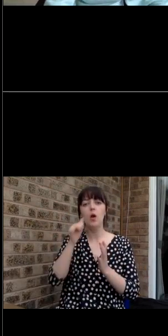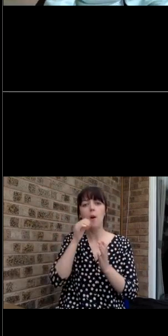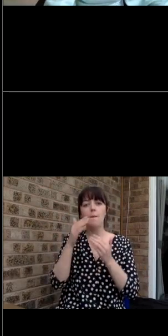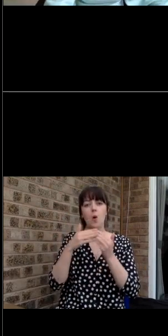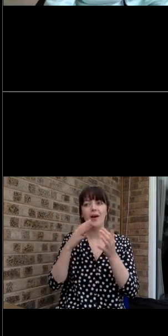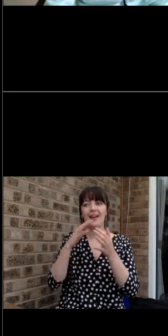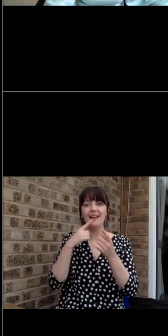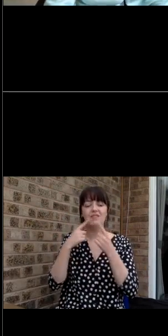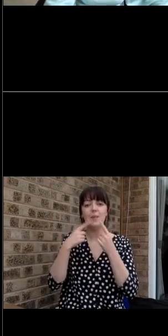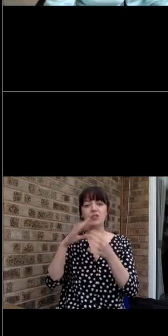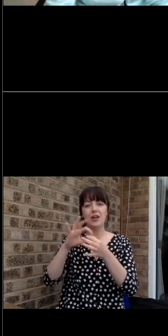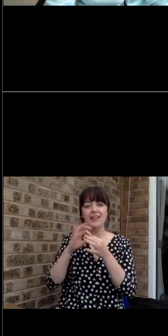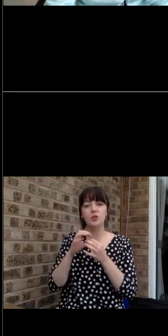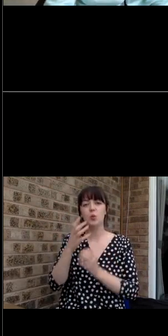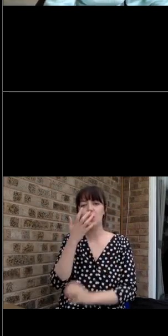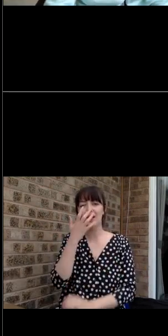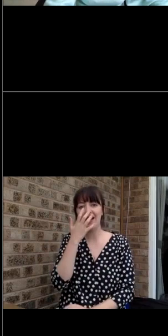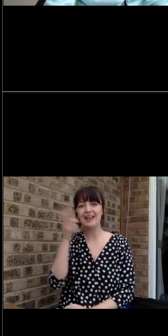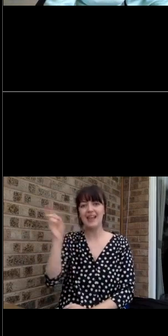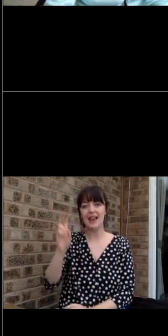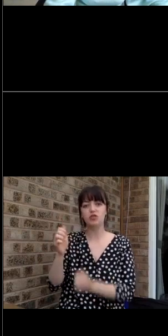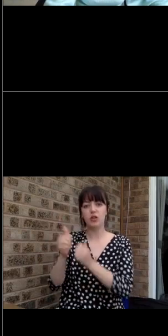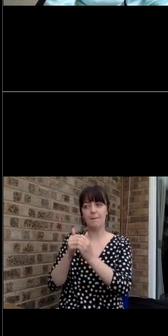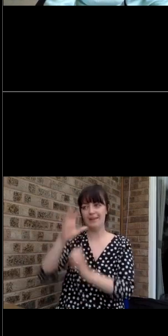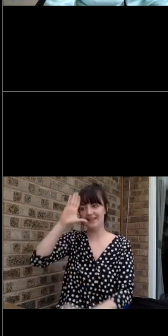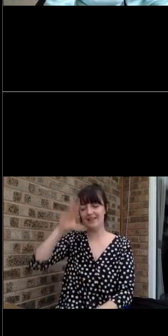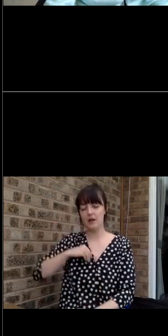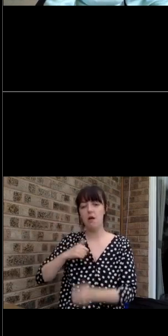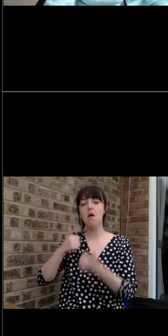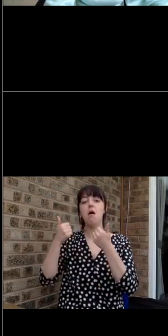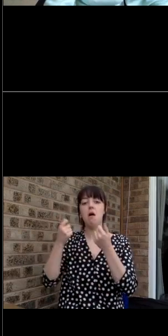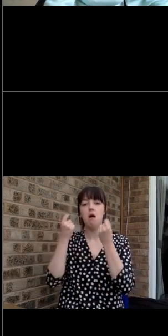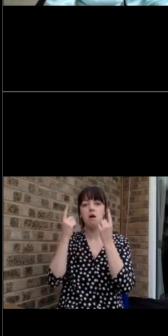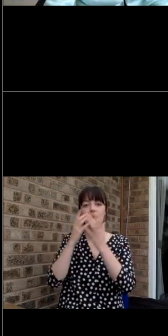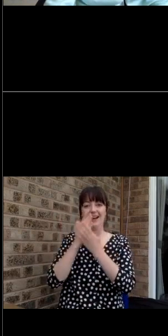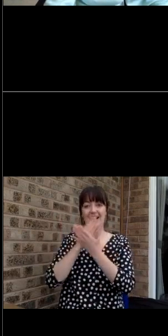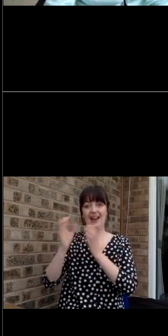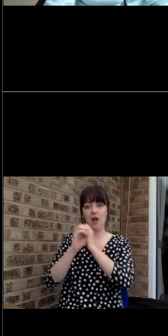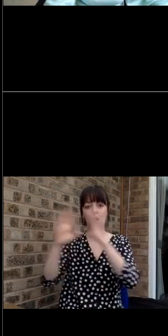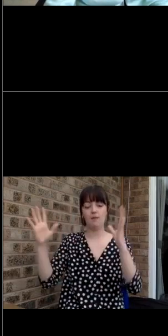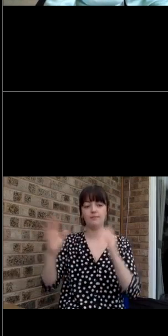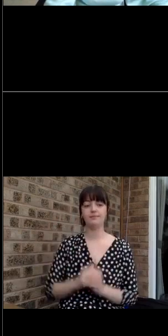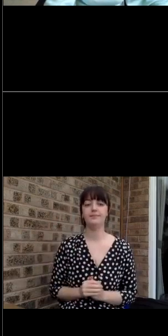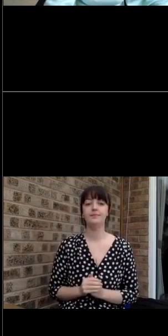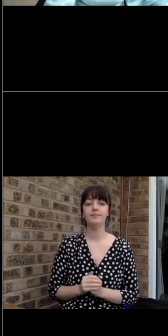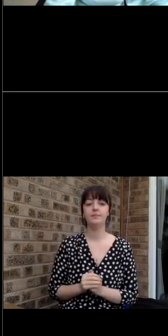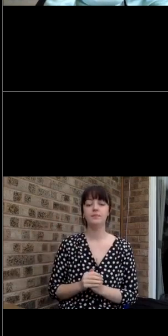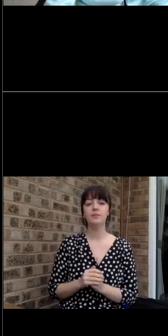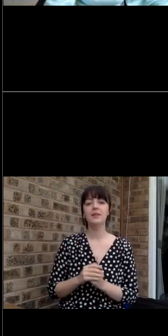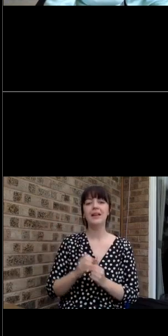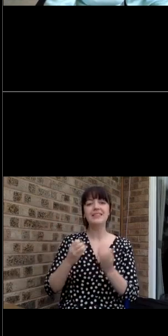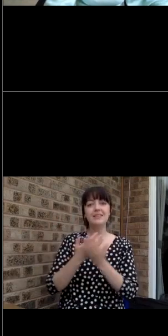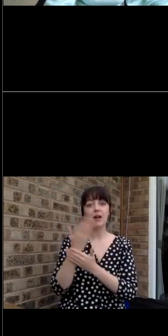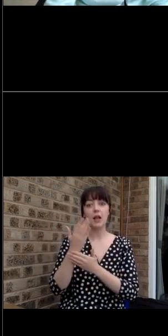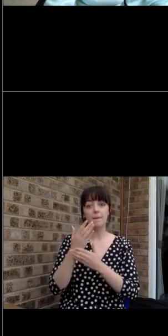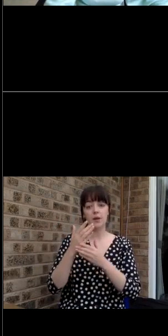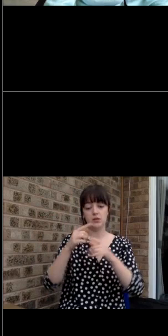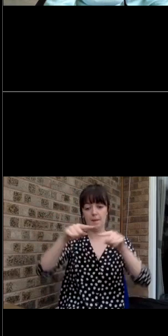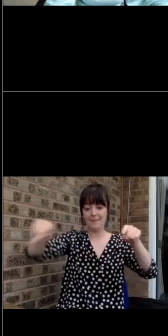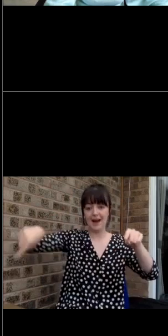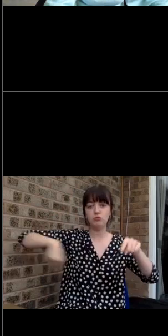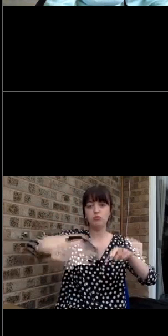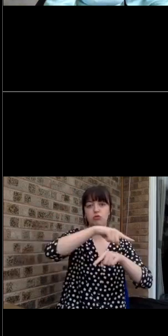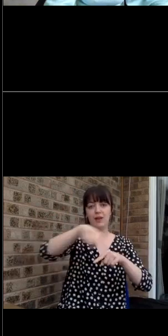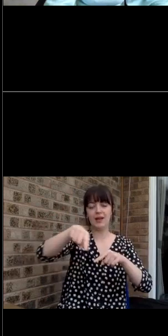The proposed refinements include reduction to the overall size of the development boundary, minor changes to